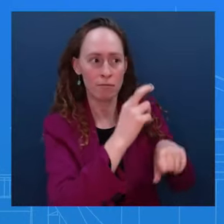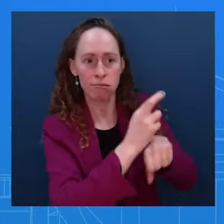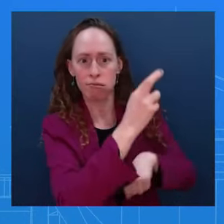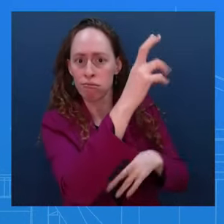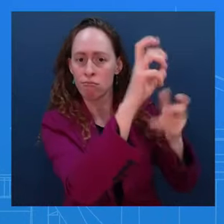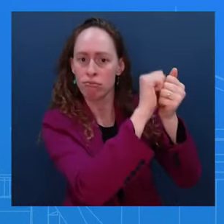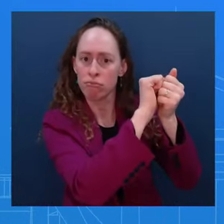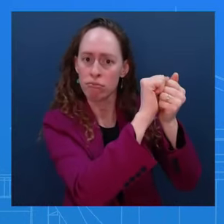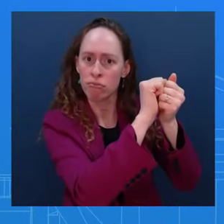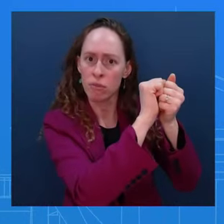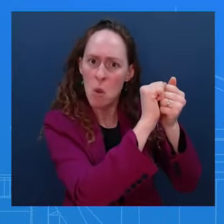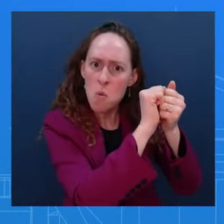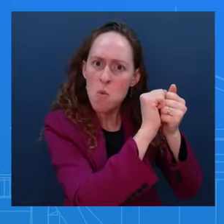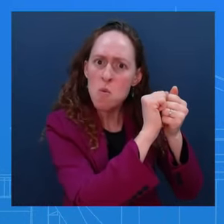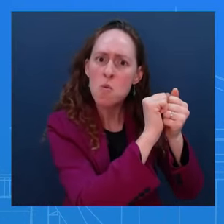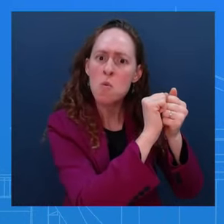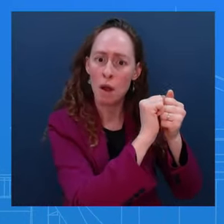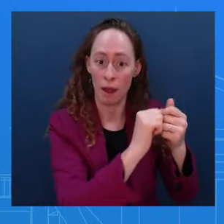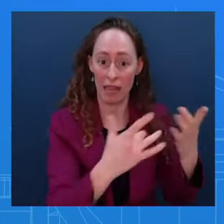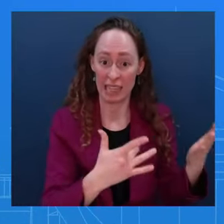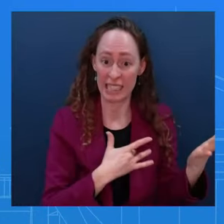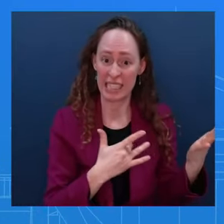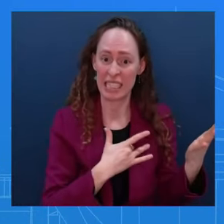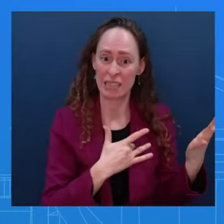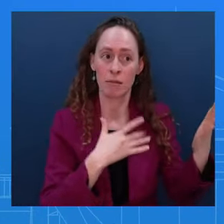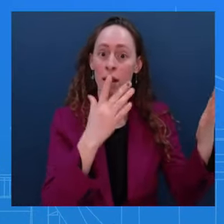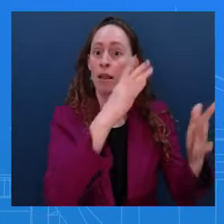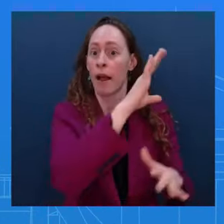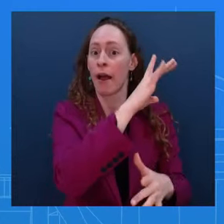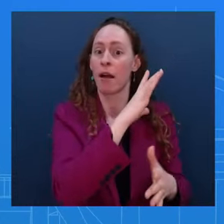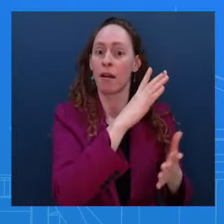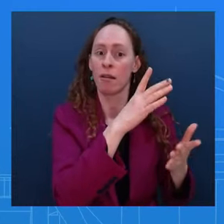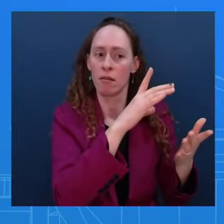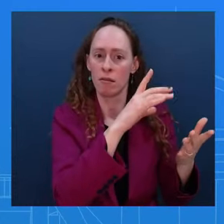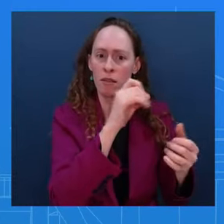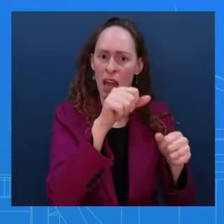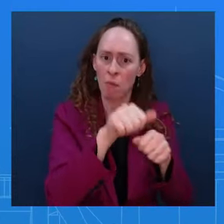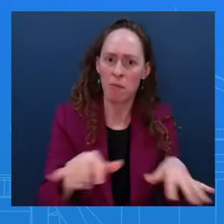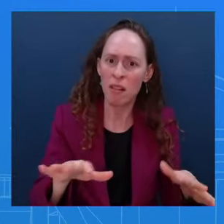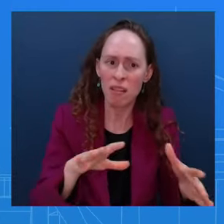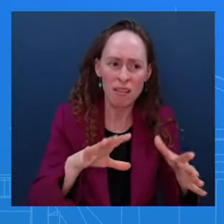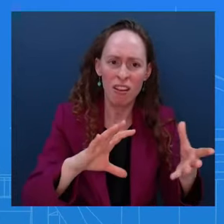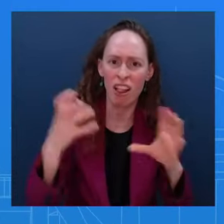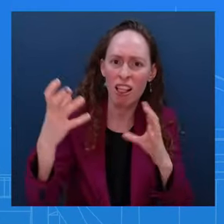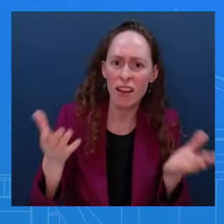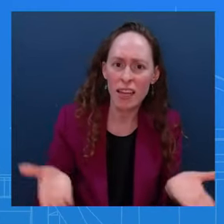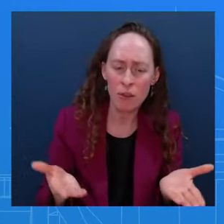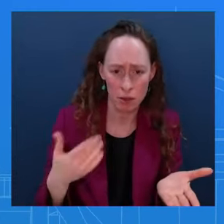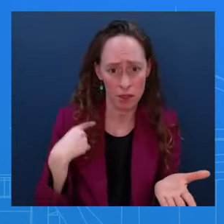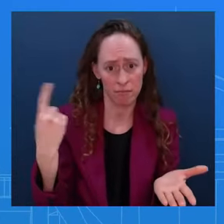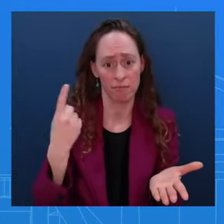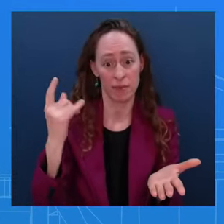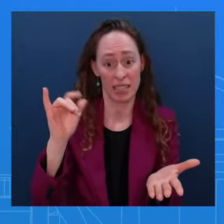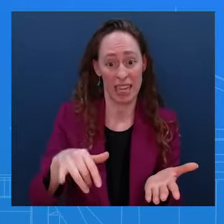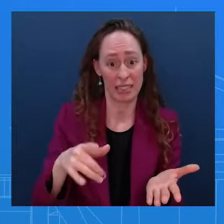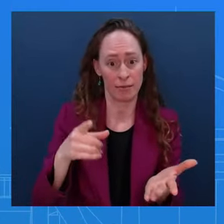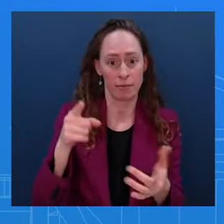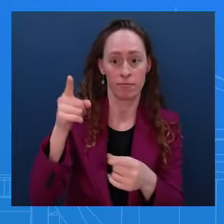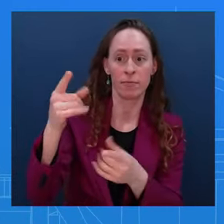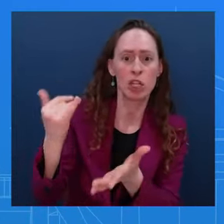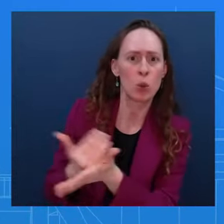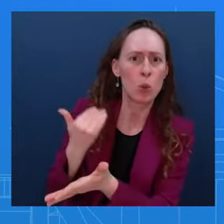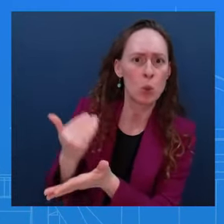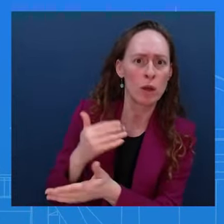falling to Earth, that posed some danger. Can you say whether the weapon, the new capability that the Russians